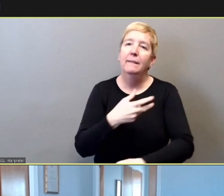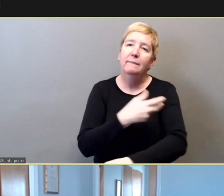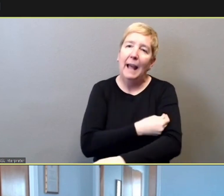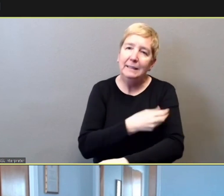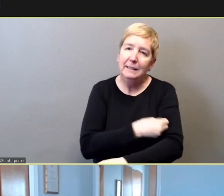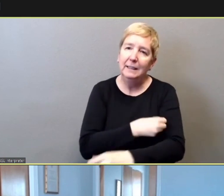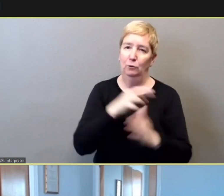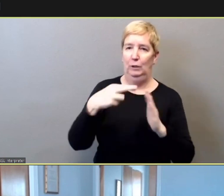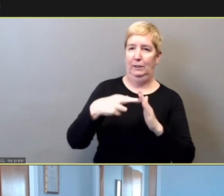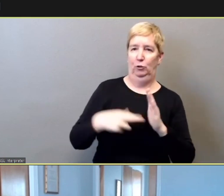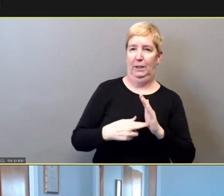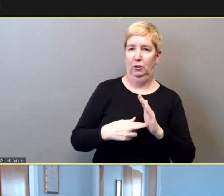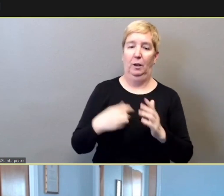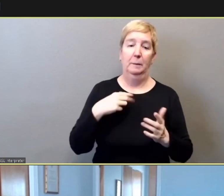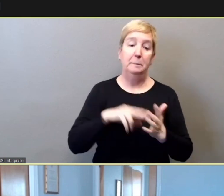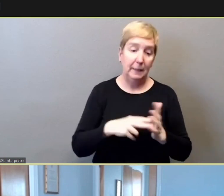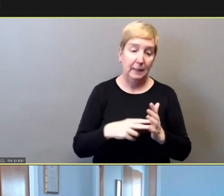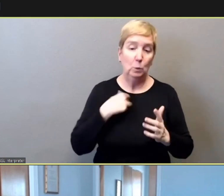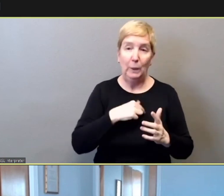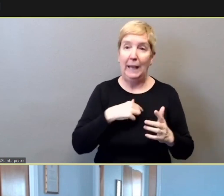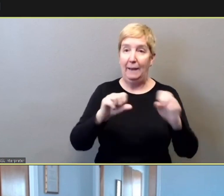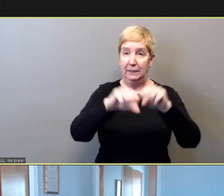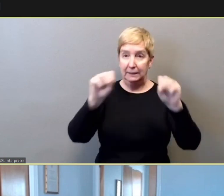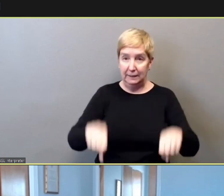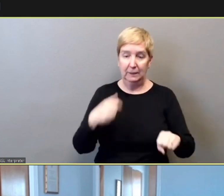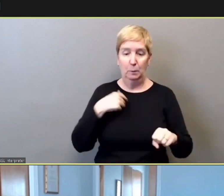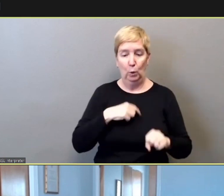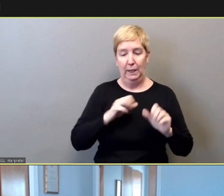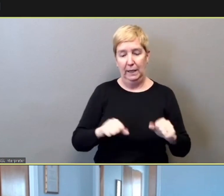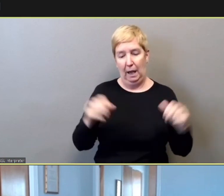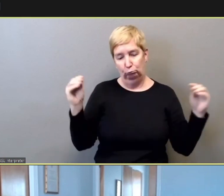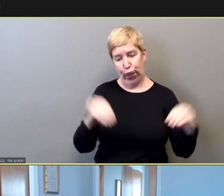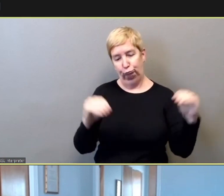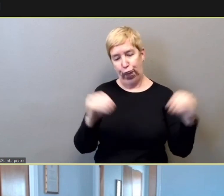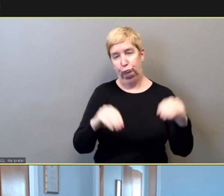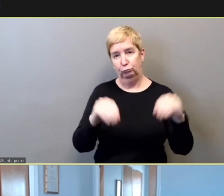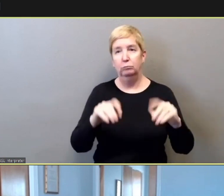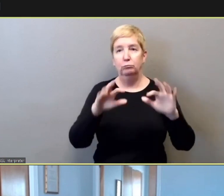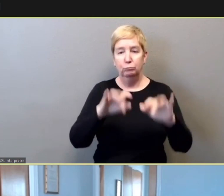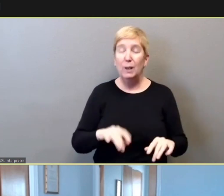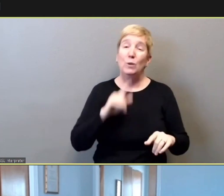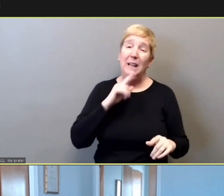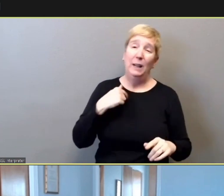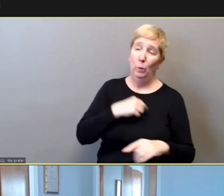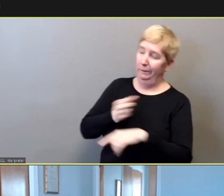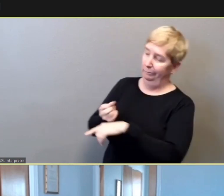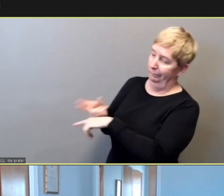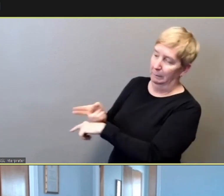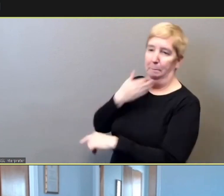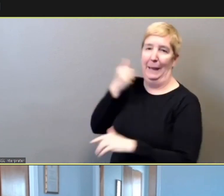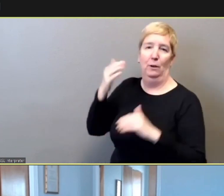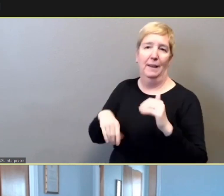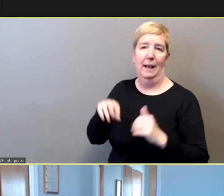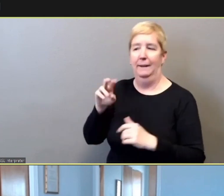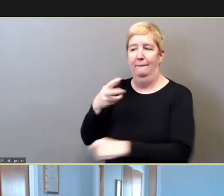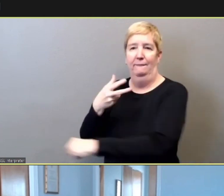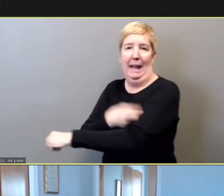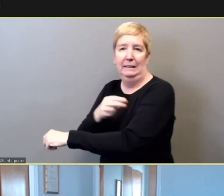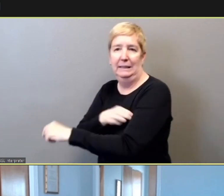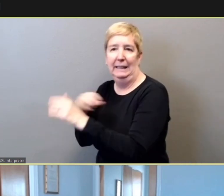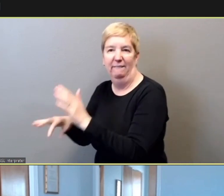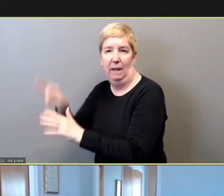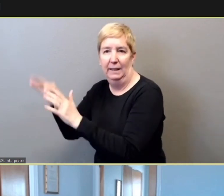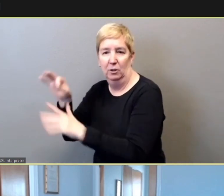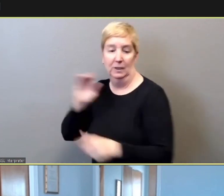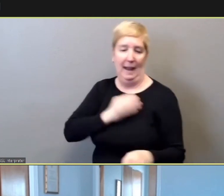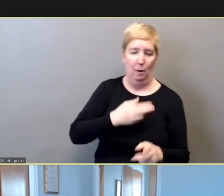have a system where we can enter the data, and it's better than Vaccine Finder. So that's one thing to keep in mind. It's called